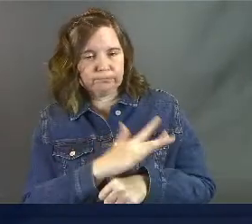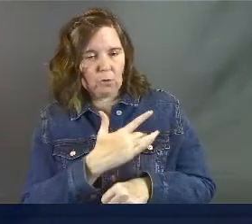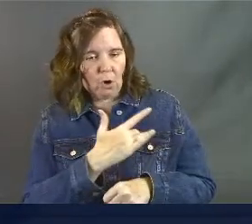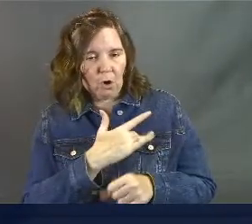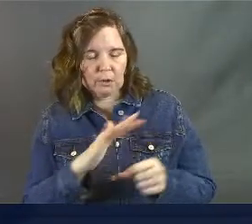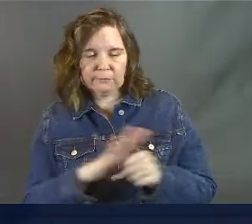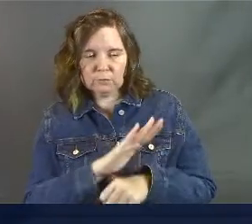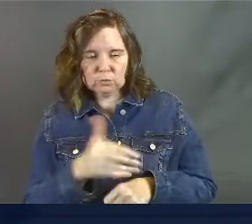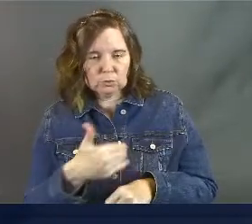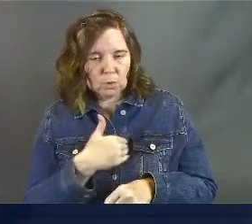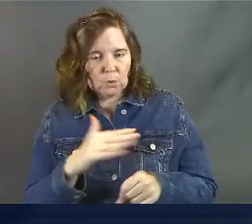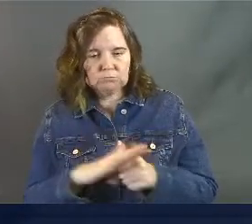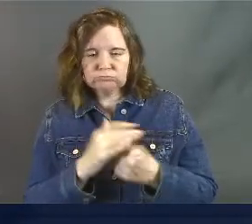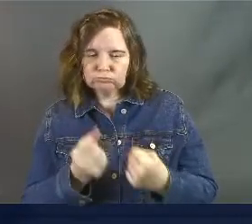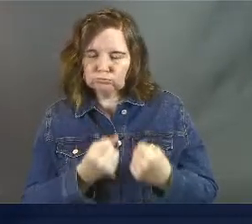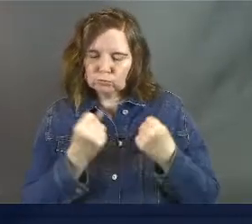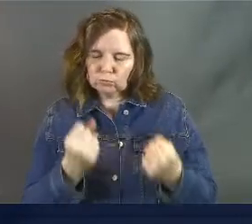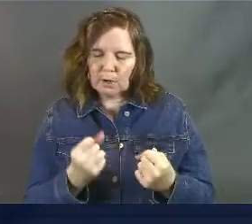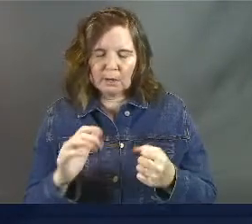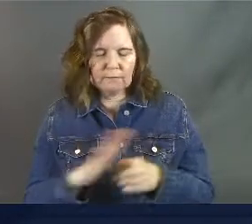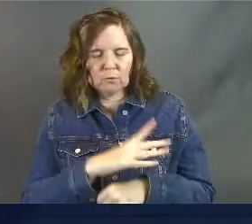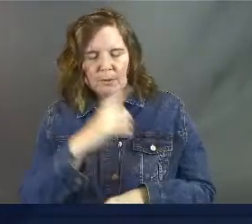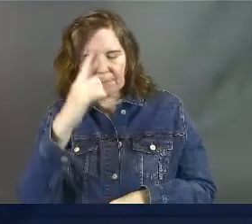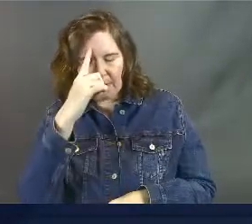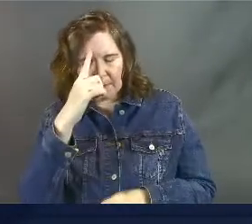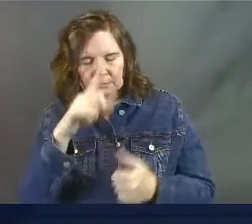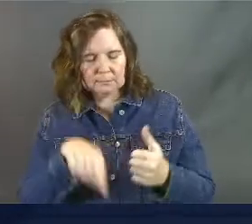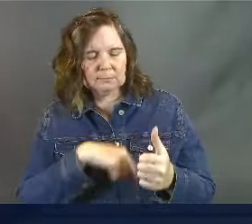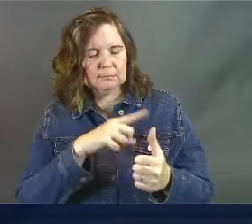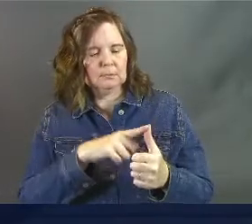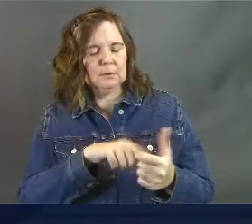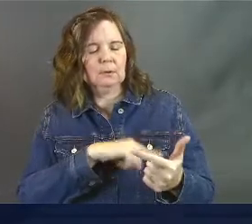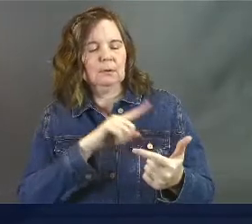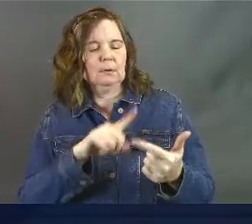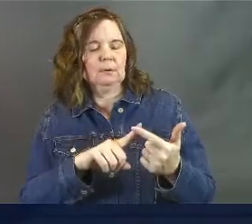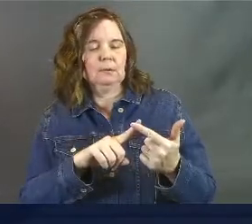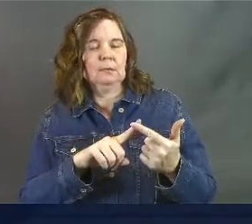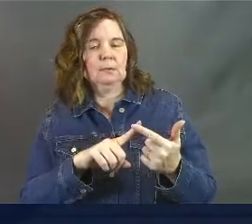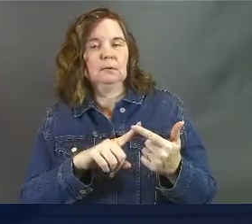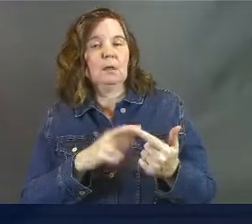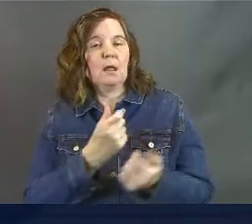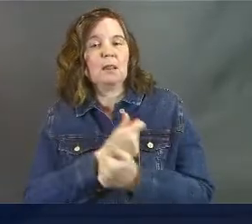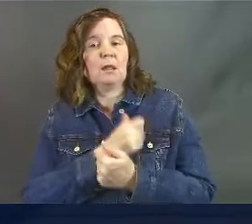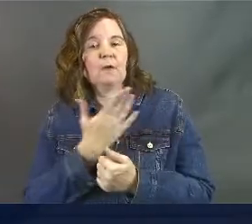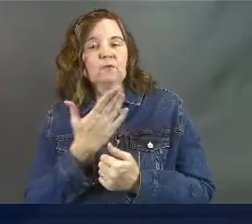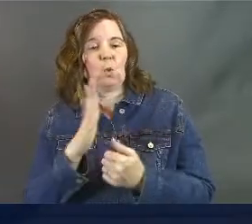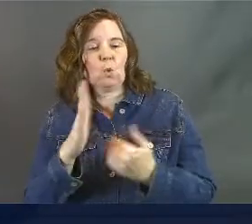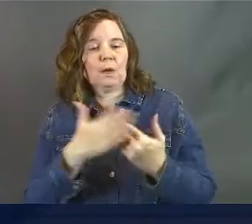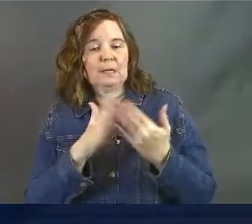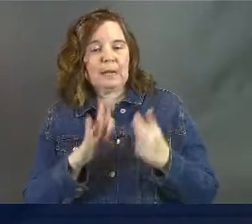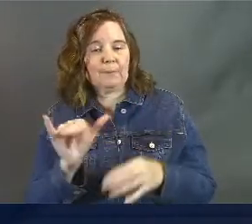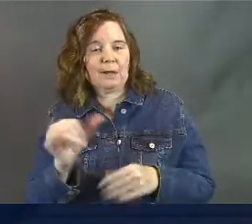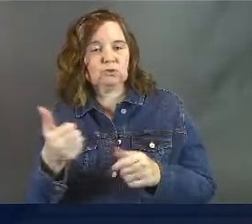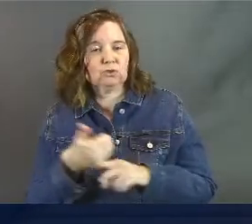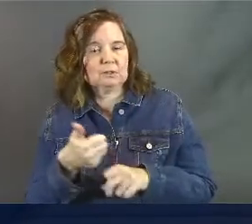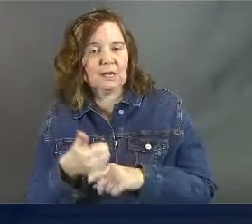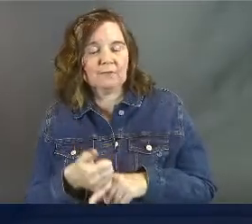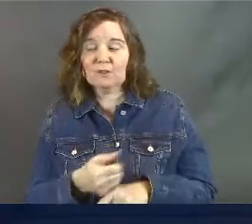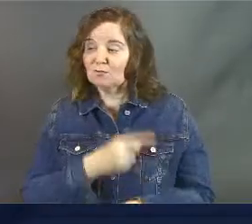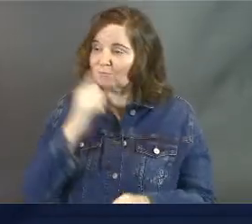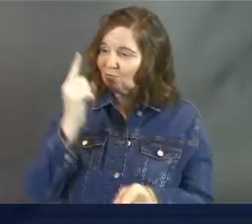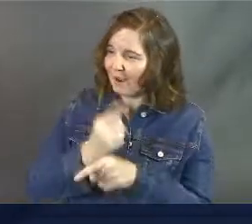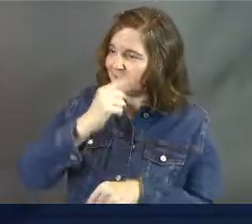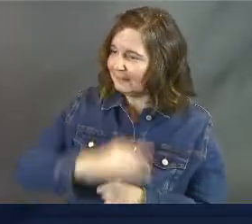all your soul, all your strength, all your mind." That's number one. And number two commandment is love your neighbor as yourself.